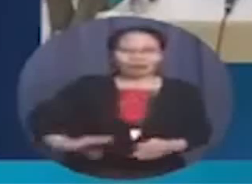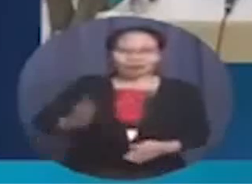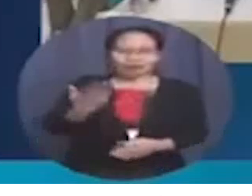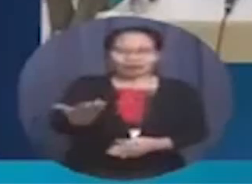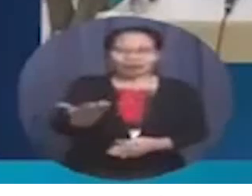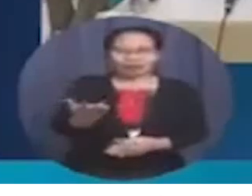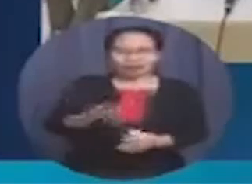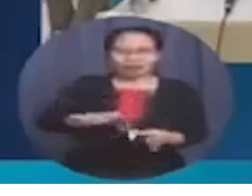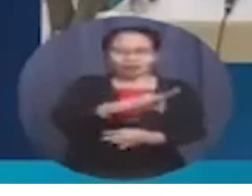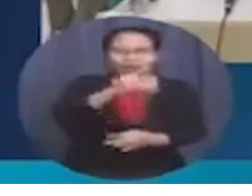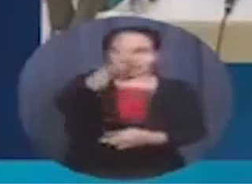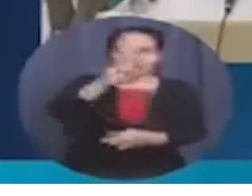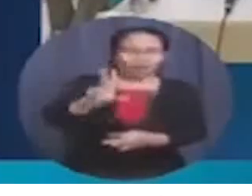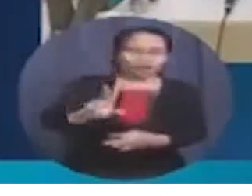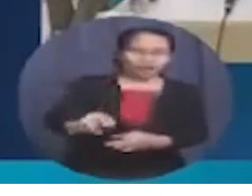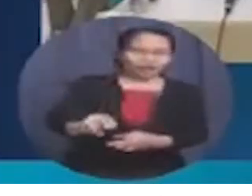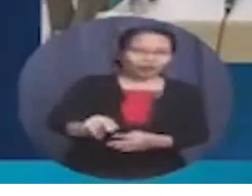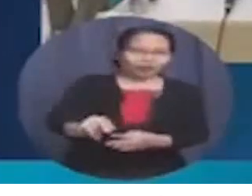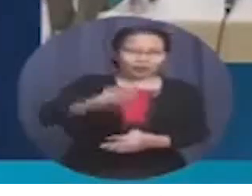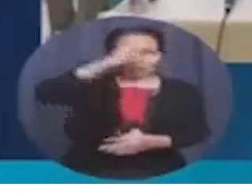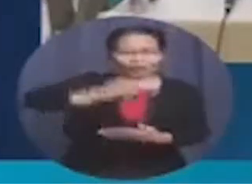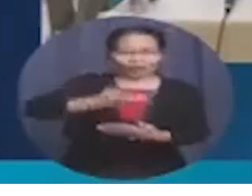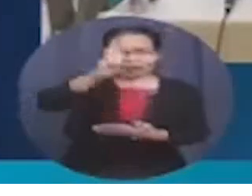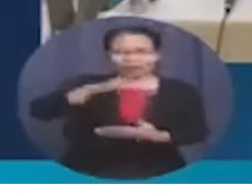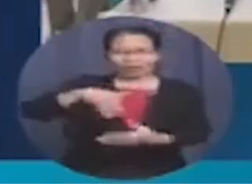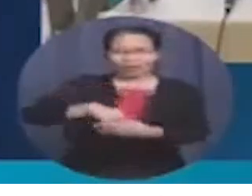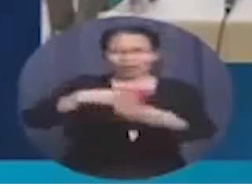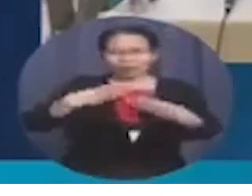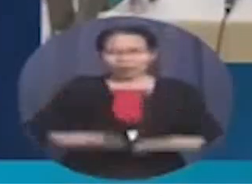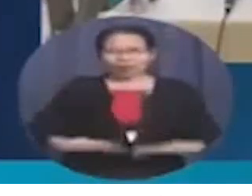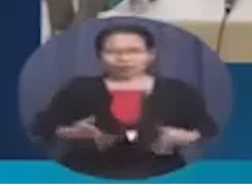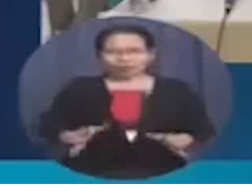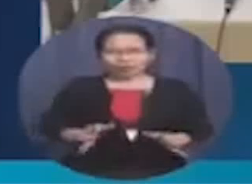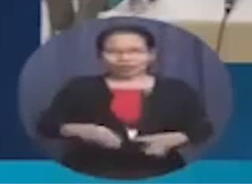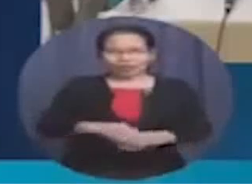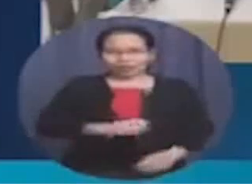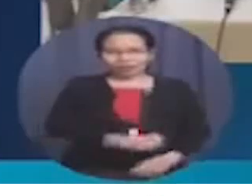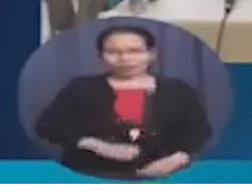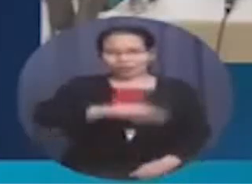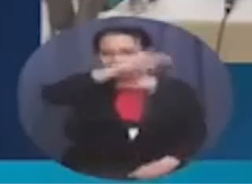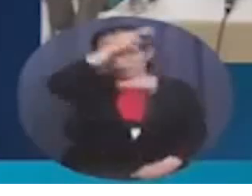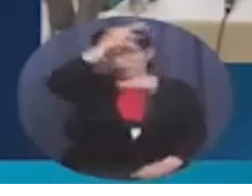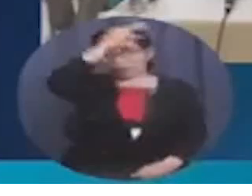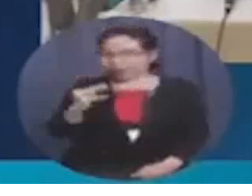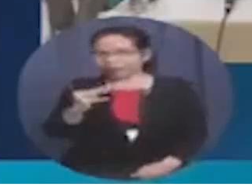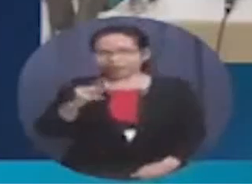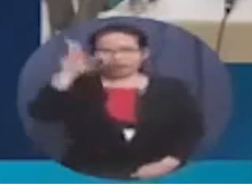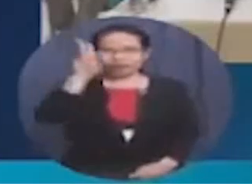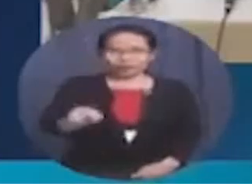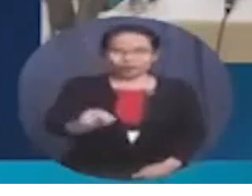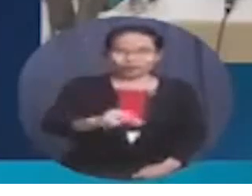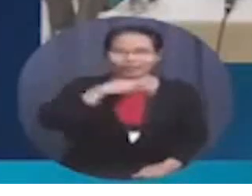andun na yung espiritu ng Diyos, na yung anak ng Diyos, nandun na, nasa tiyan ni Maria. Hindi.